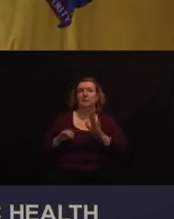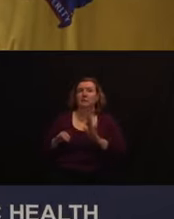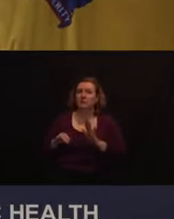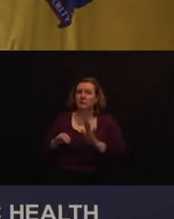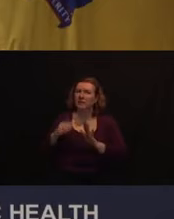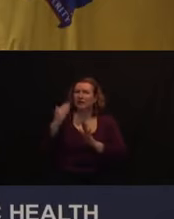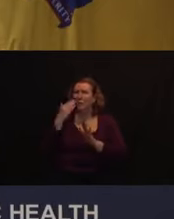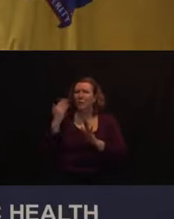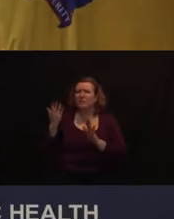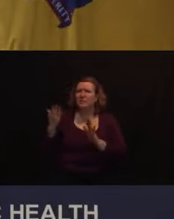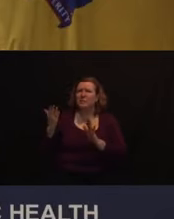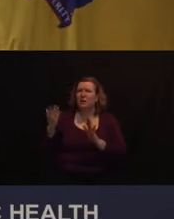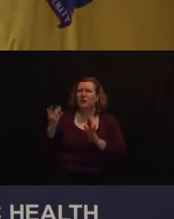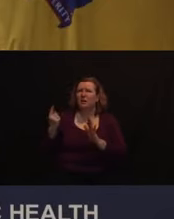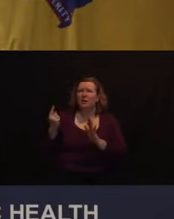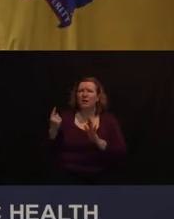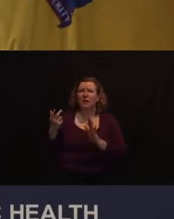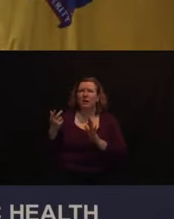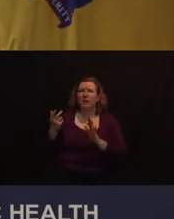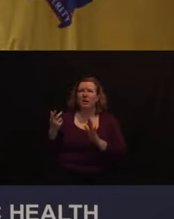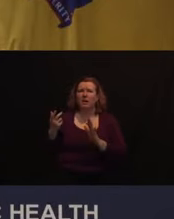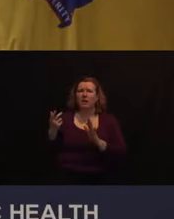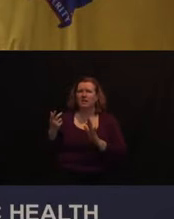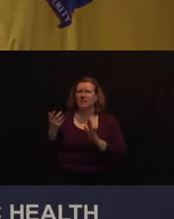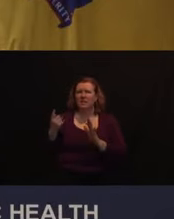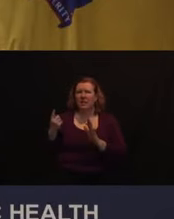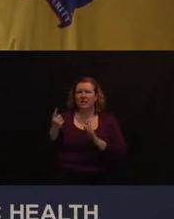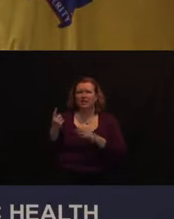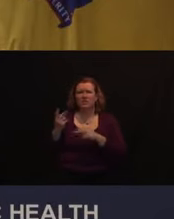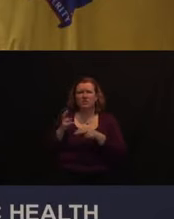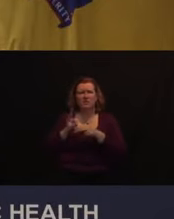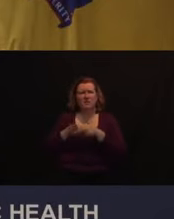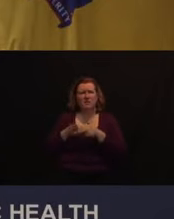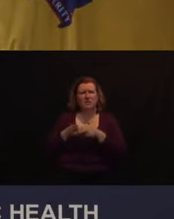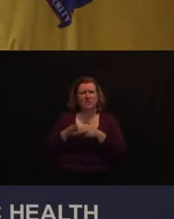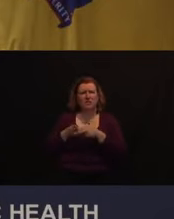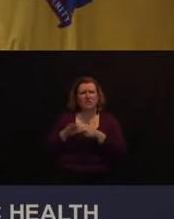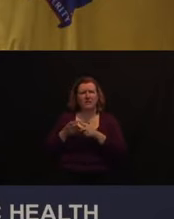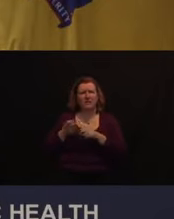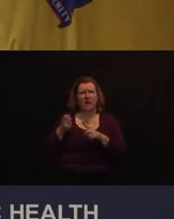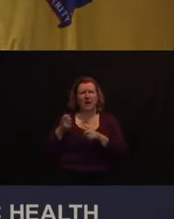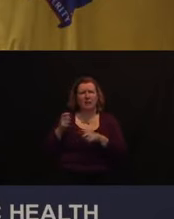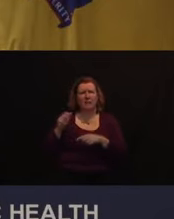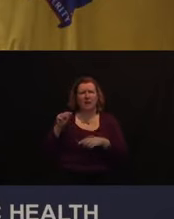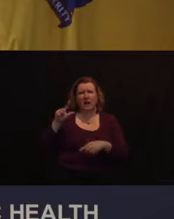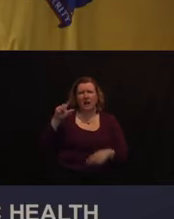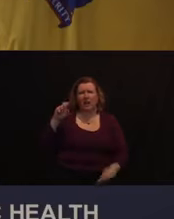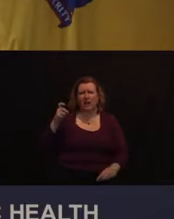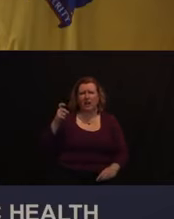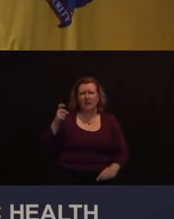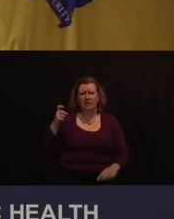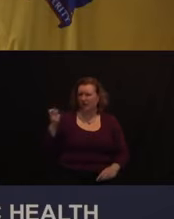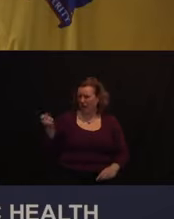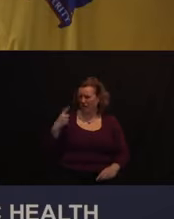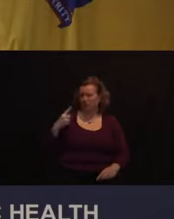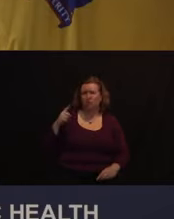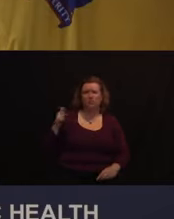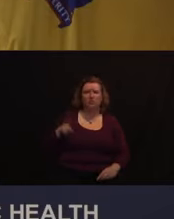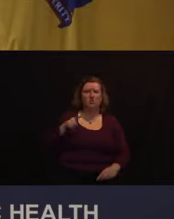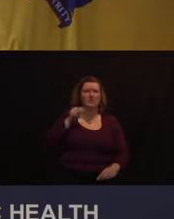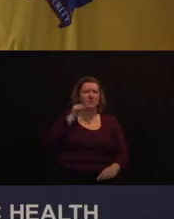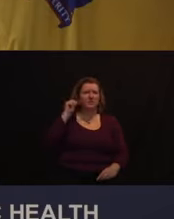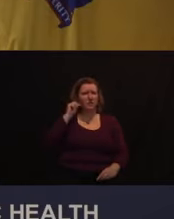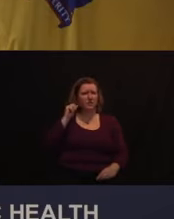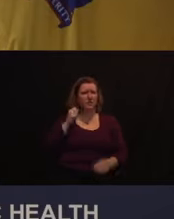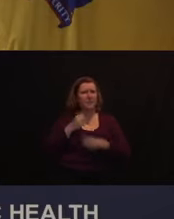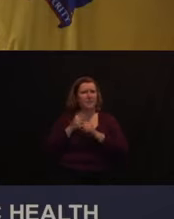I'm not suggesting it was Alex, there was some inference based on his question the other day that for some reason we're making this look worse than it